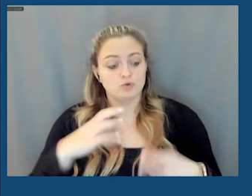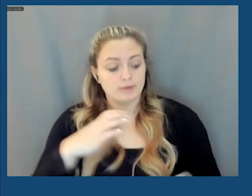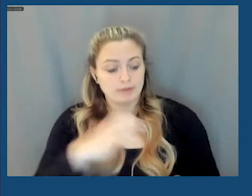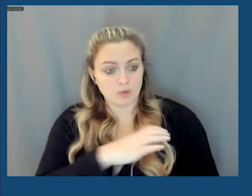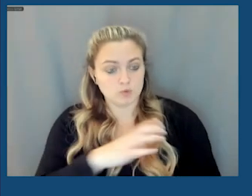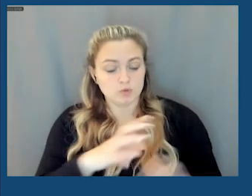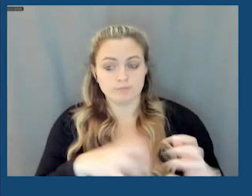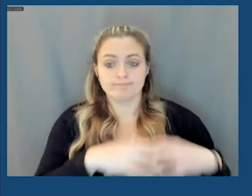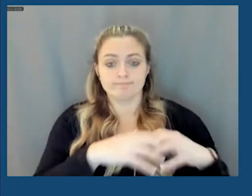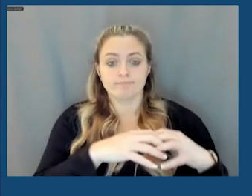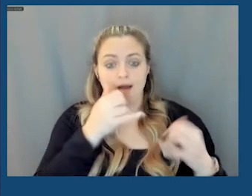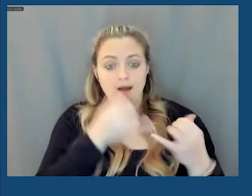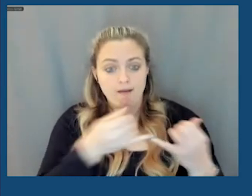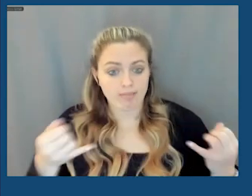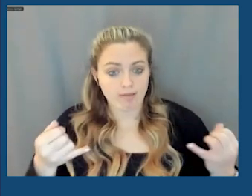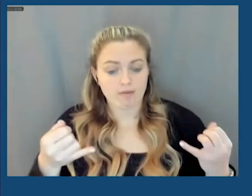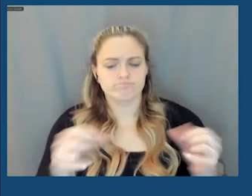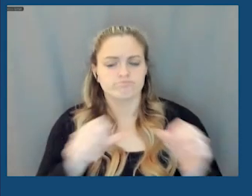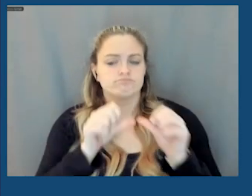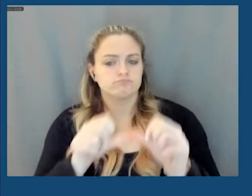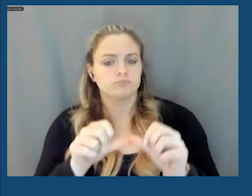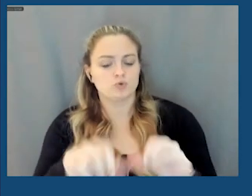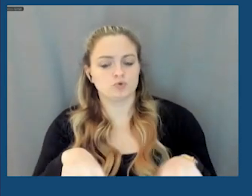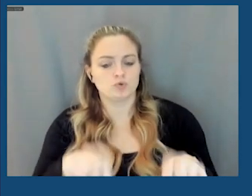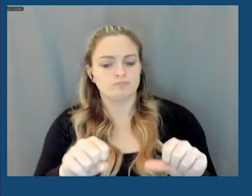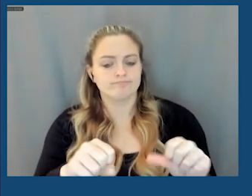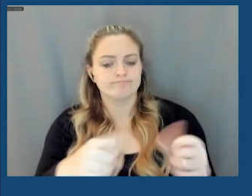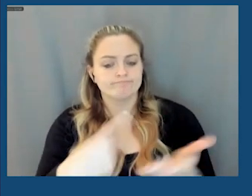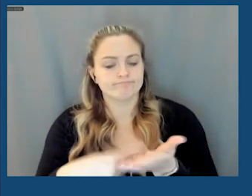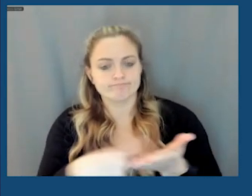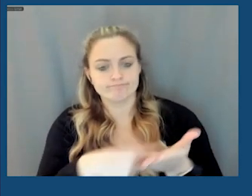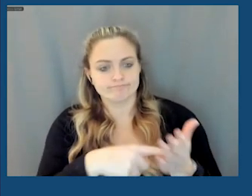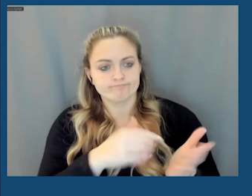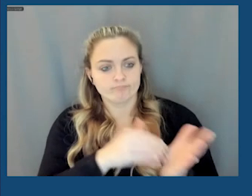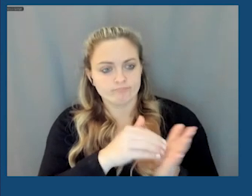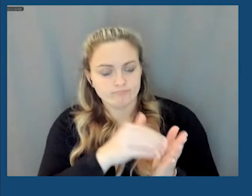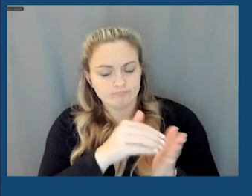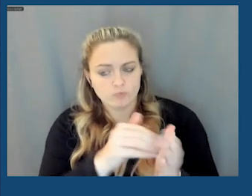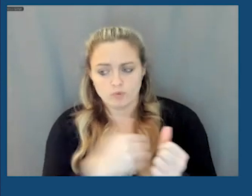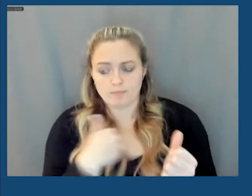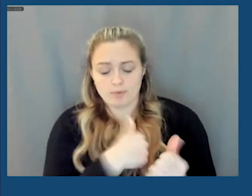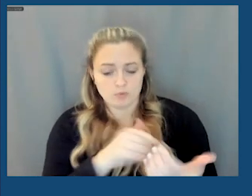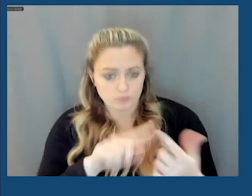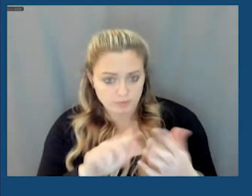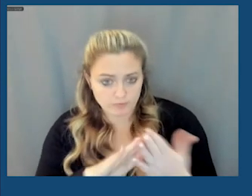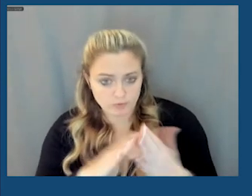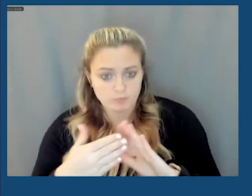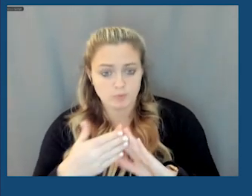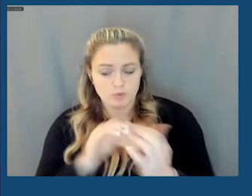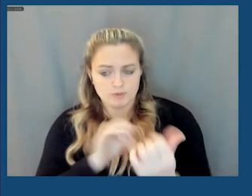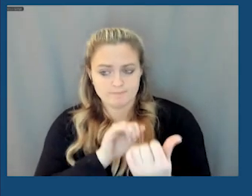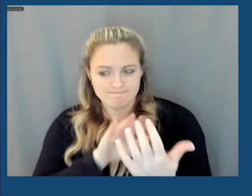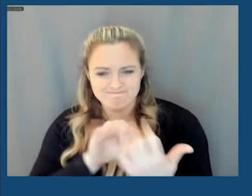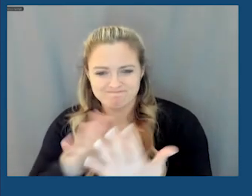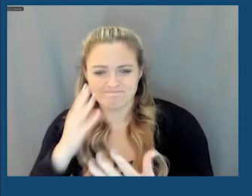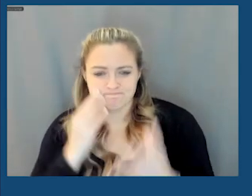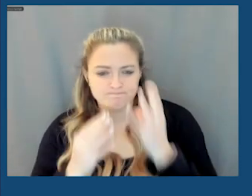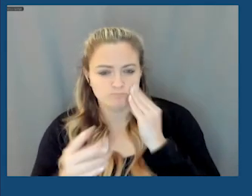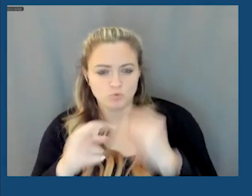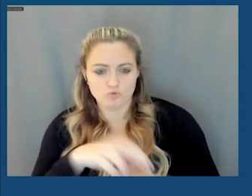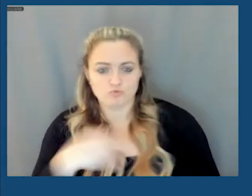a hotline, and continues to hold roundtable discussions with members from communities facing an increased risk of